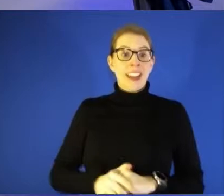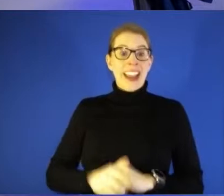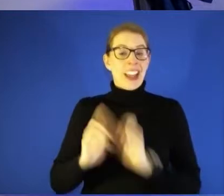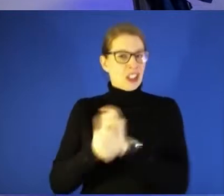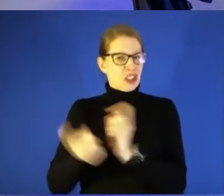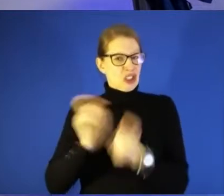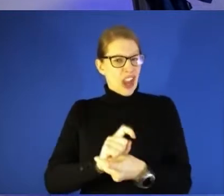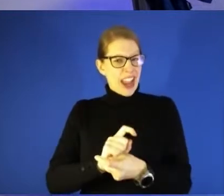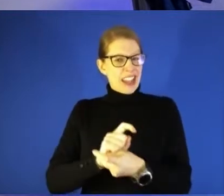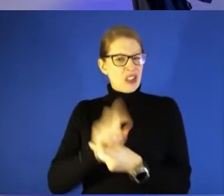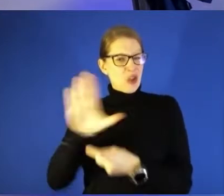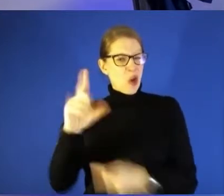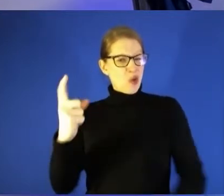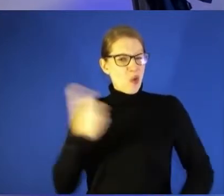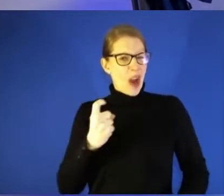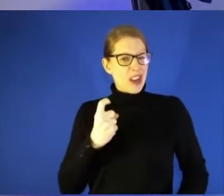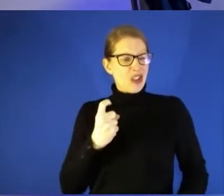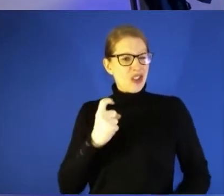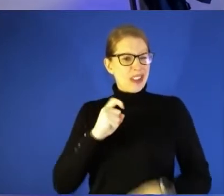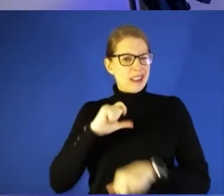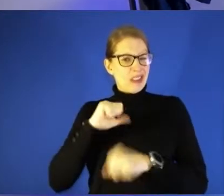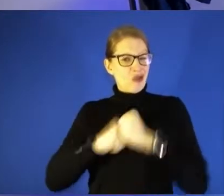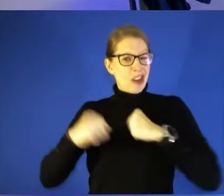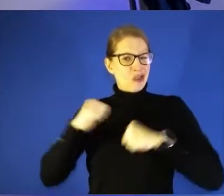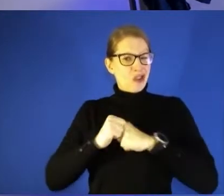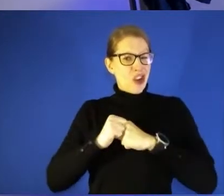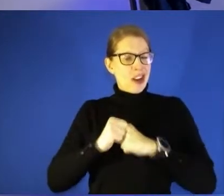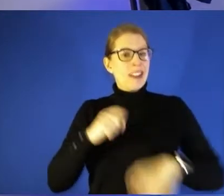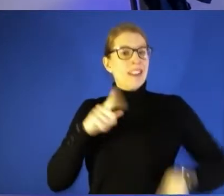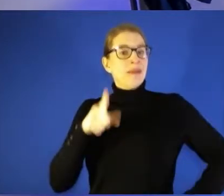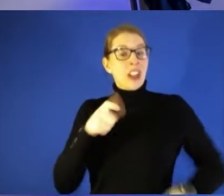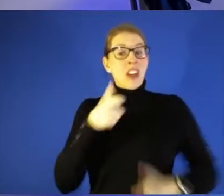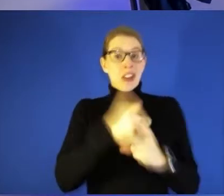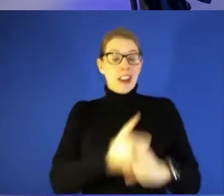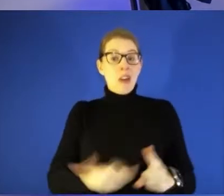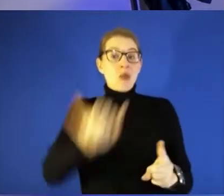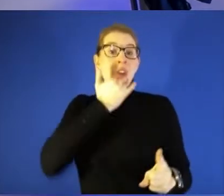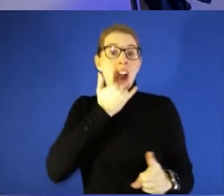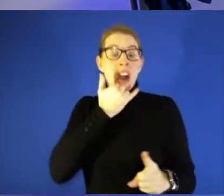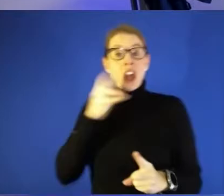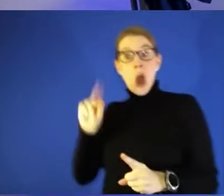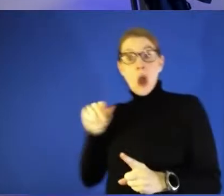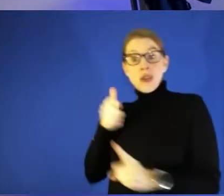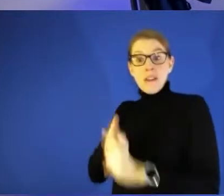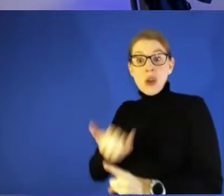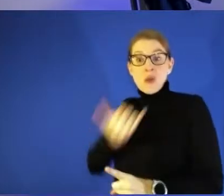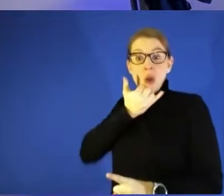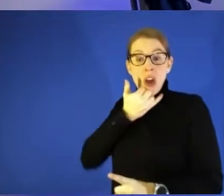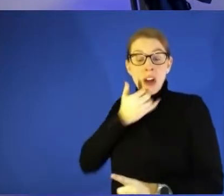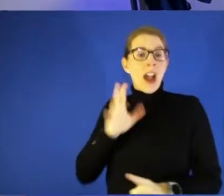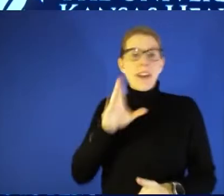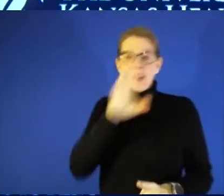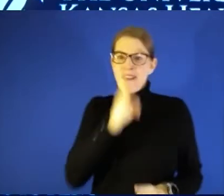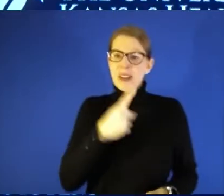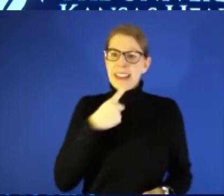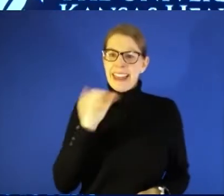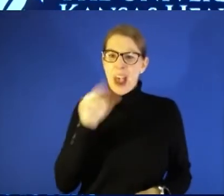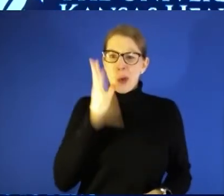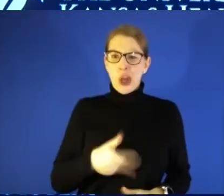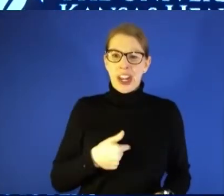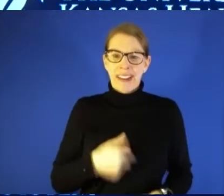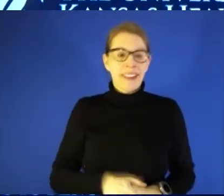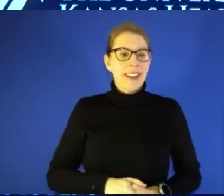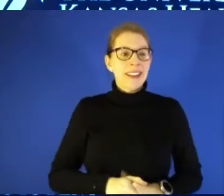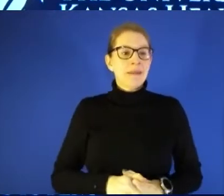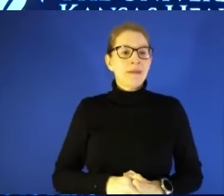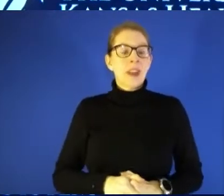Well, you wanted me to ask it wrong, so you could say, no, Jessica, you are wrong. No, I wasn't going to say that. I think, though, there are a lot of headlines